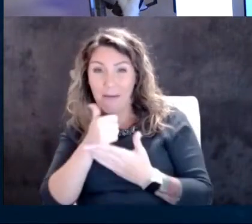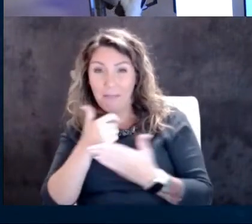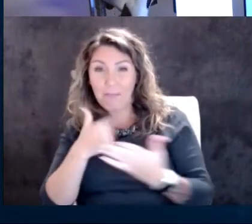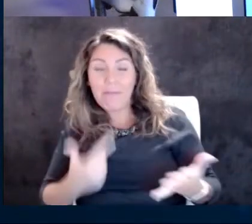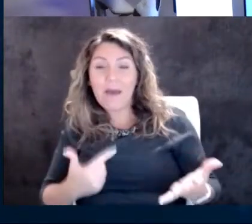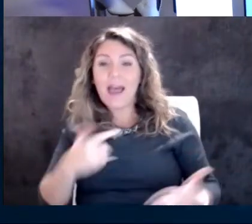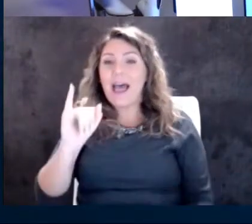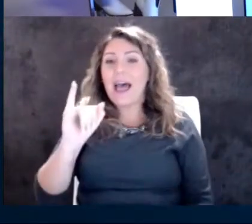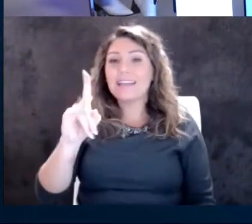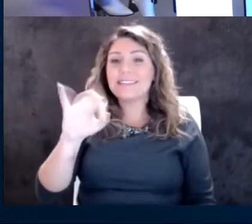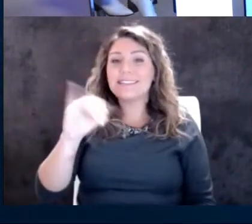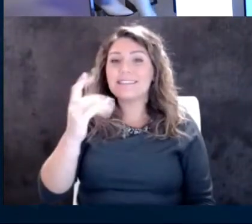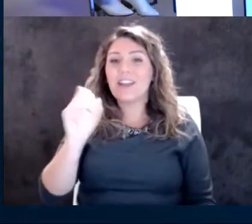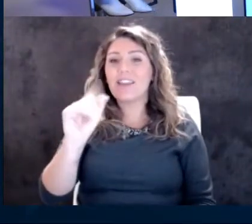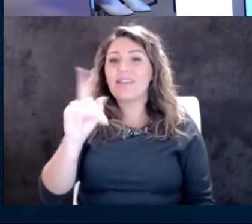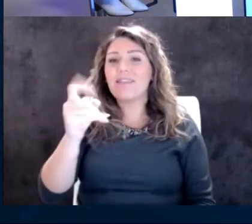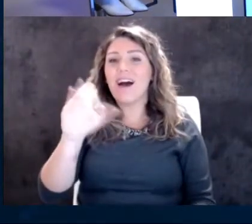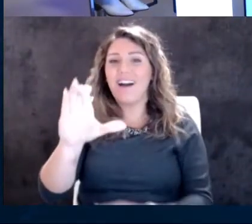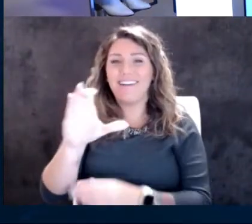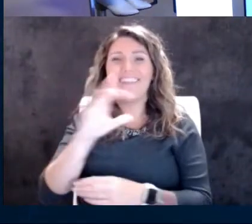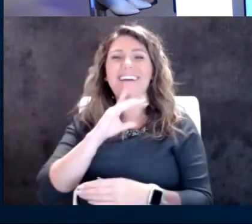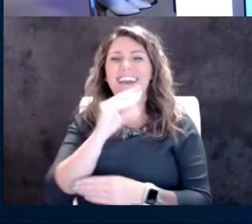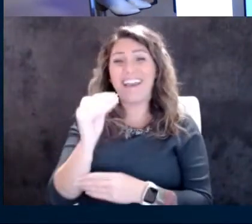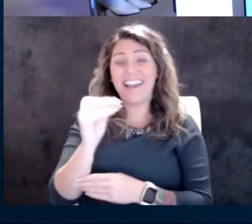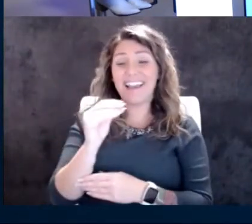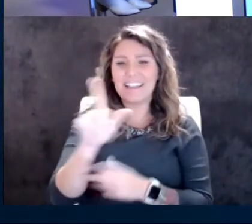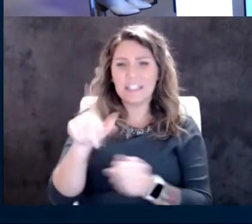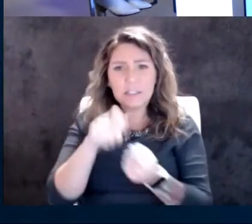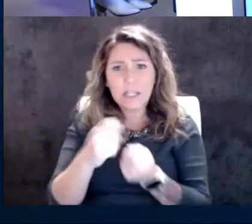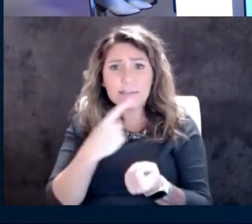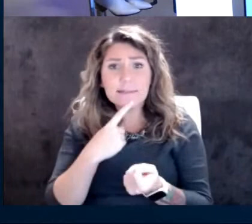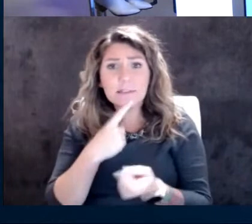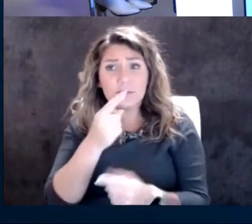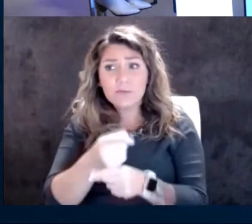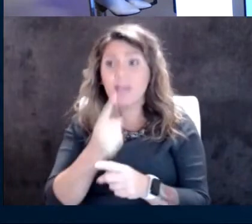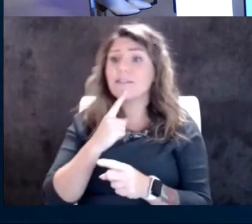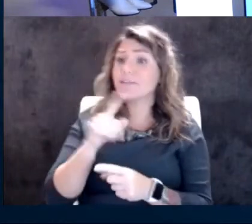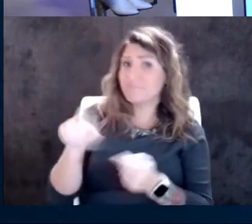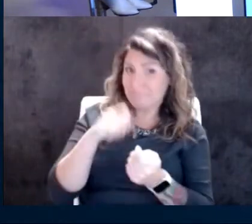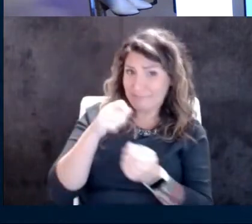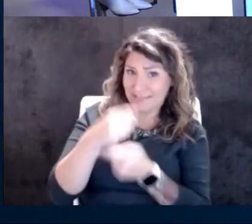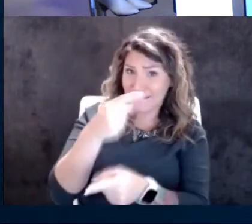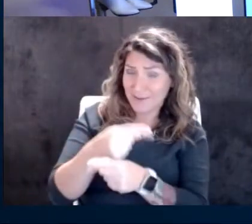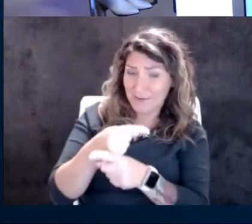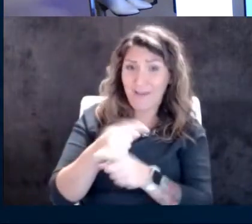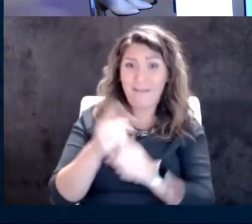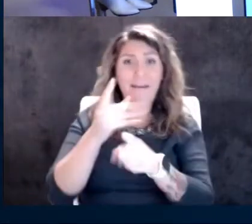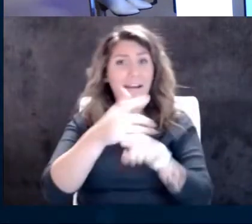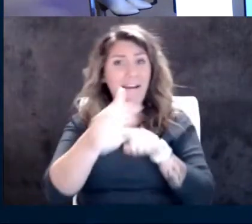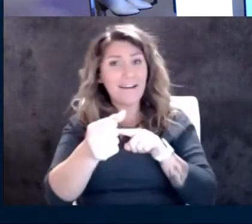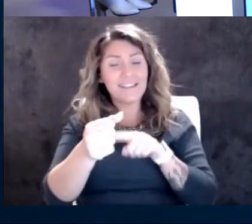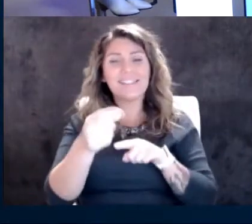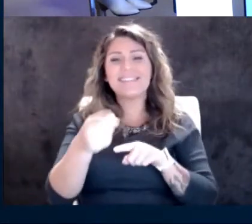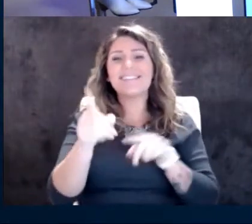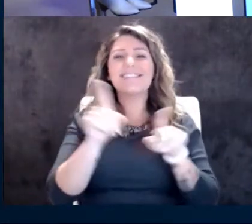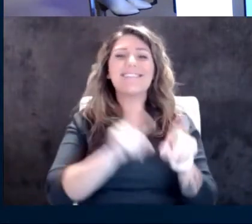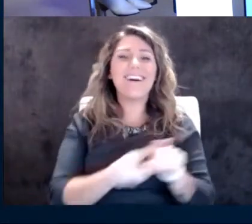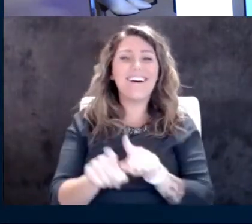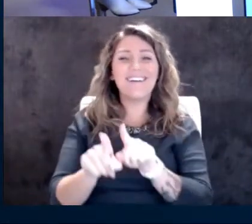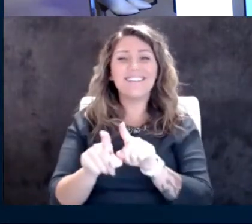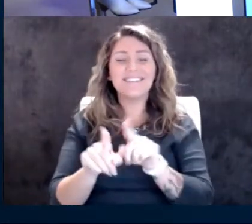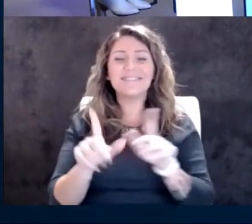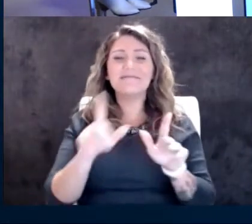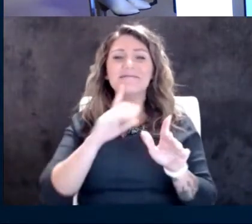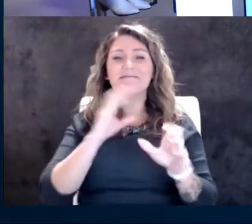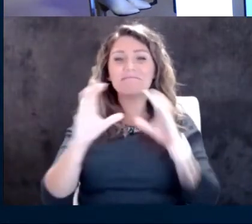And That's exactly. did I say it right? You did. awesome. He's also a communications